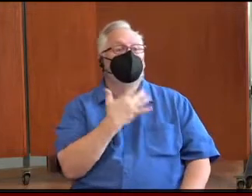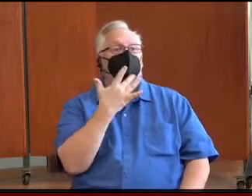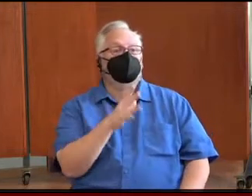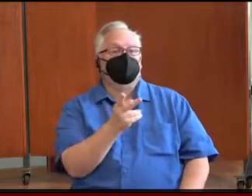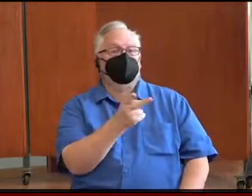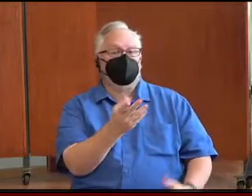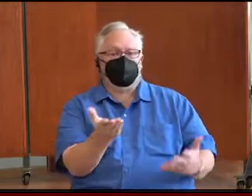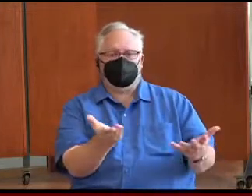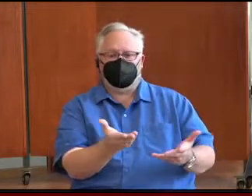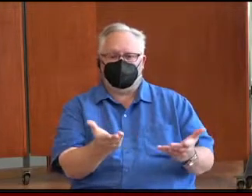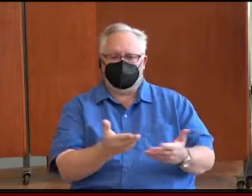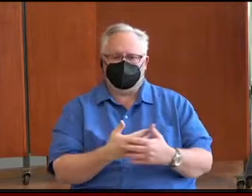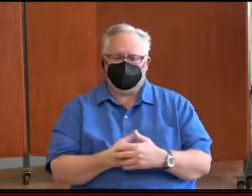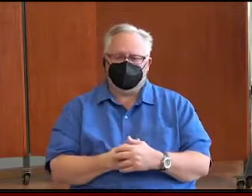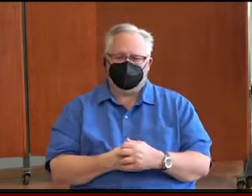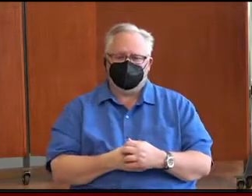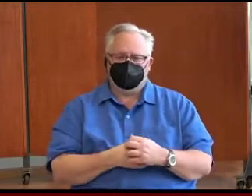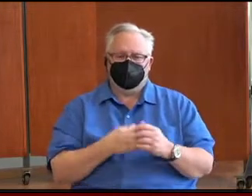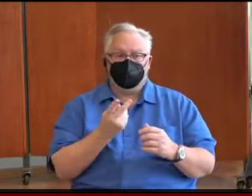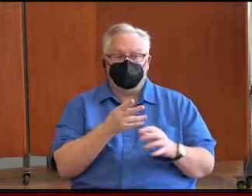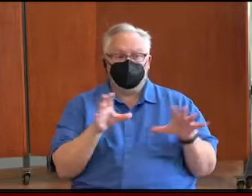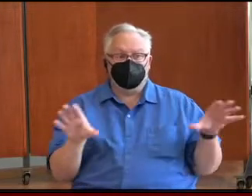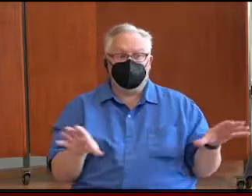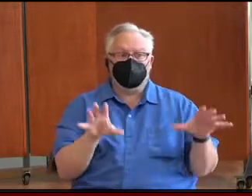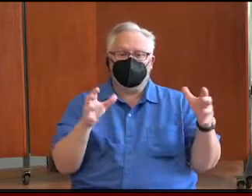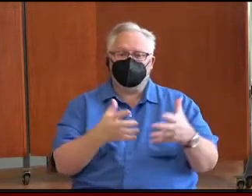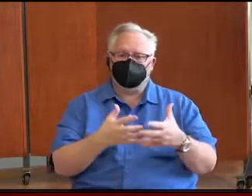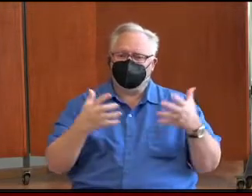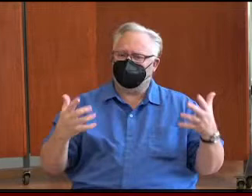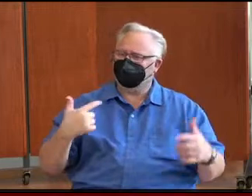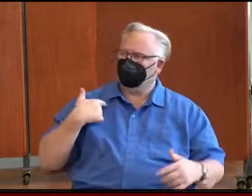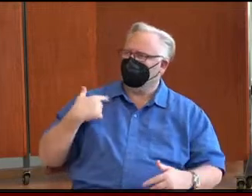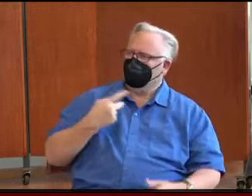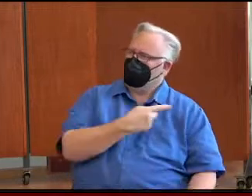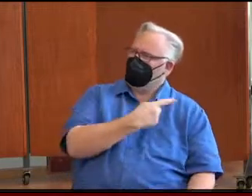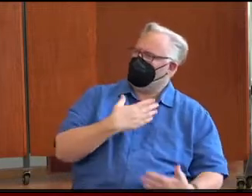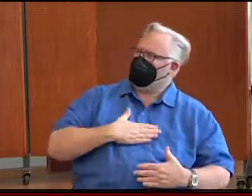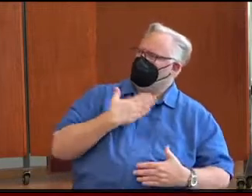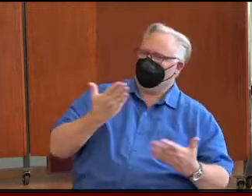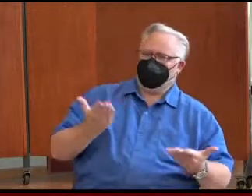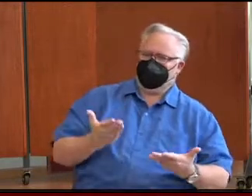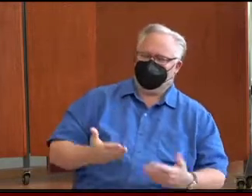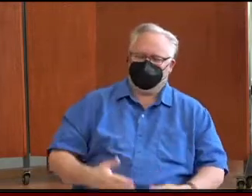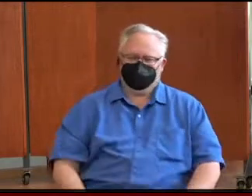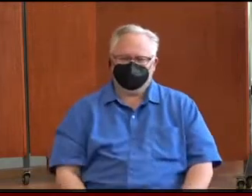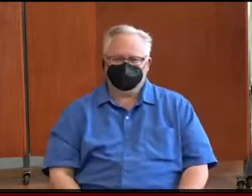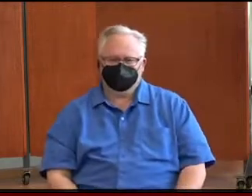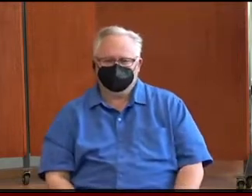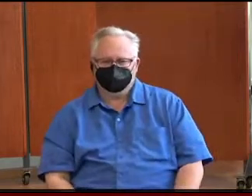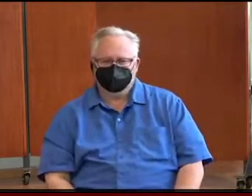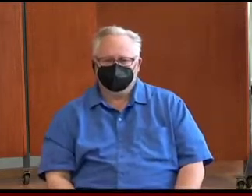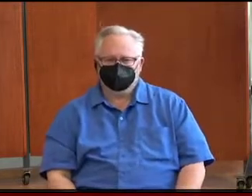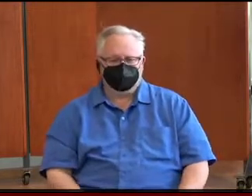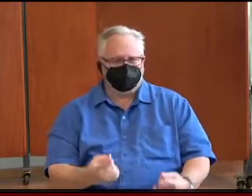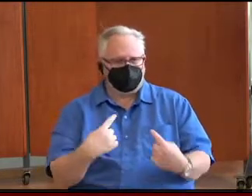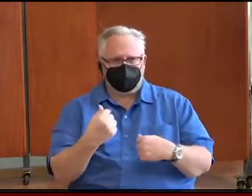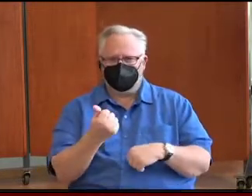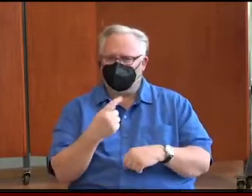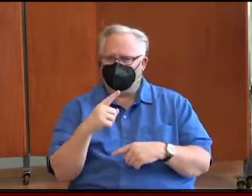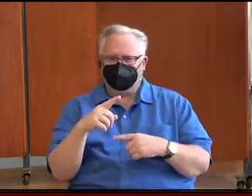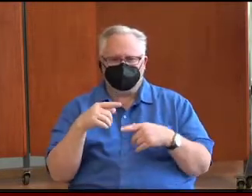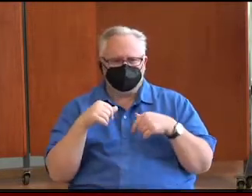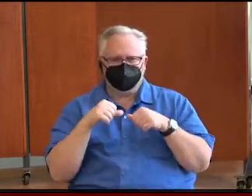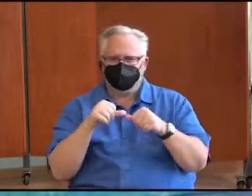that you are here and do so much. We're very happy to be here. Thank you. When we can.